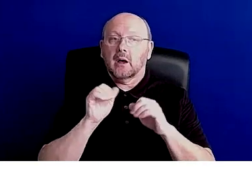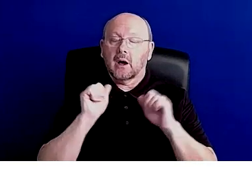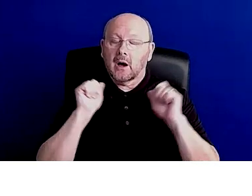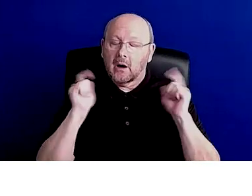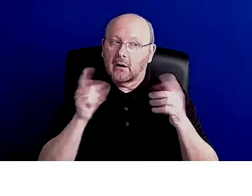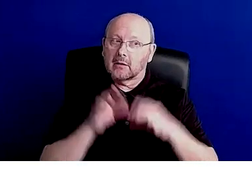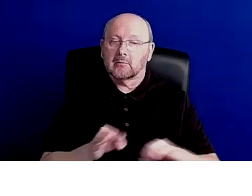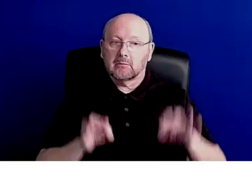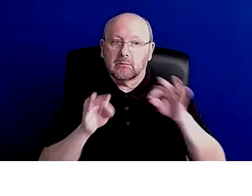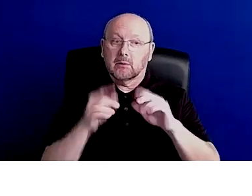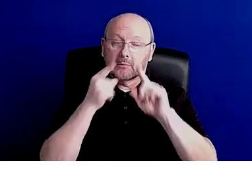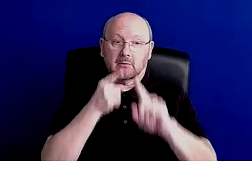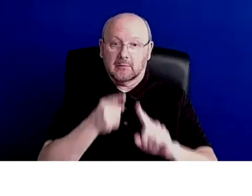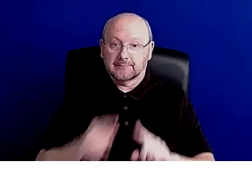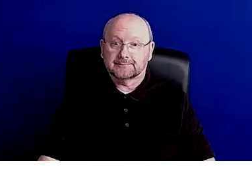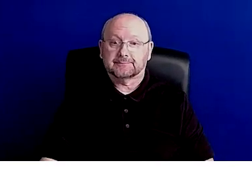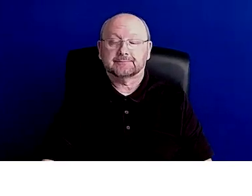And